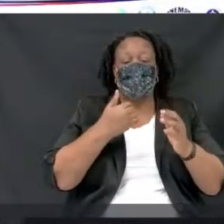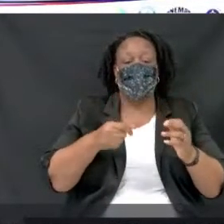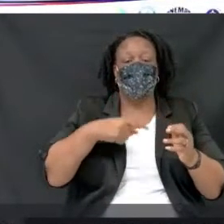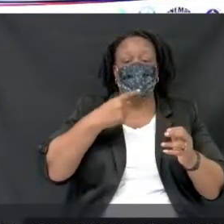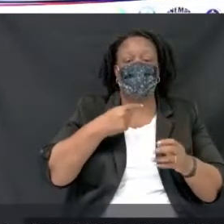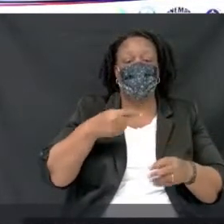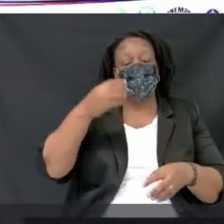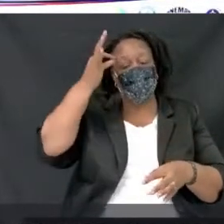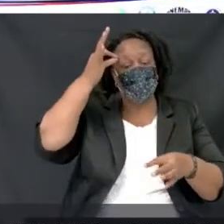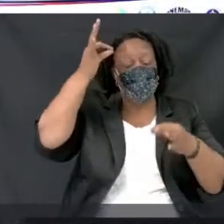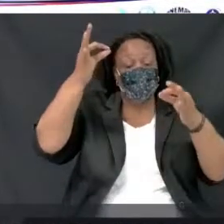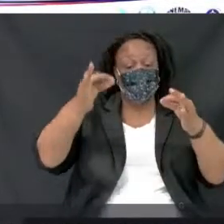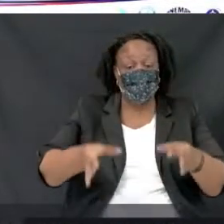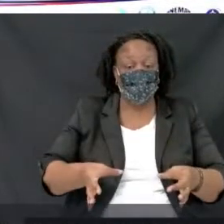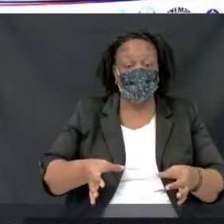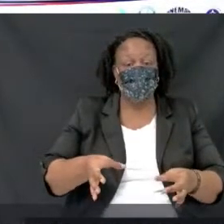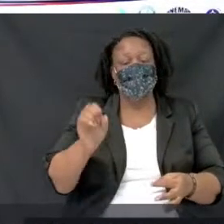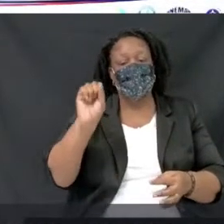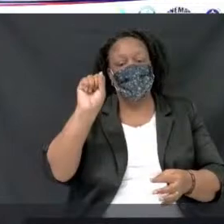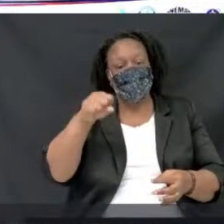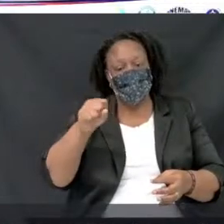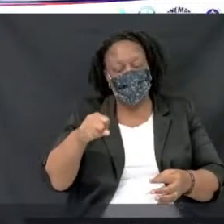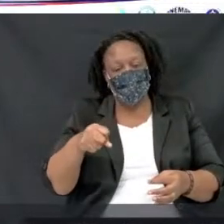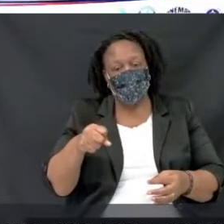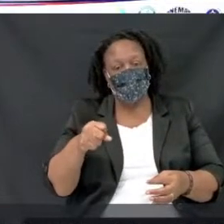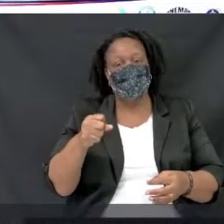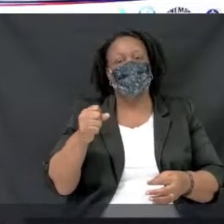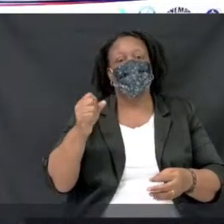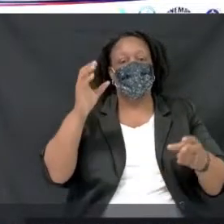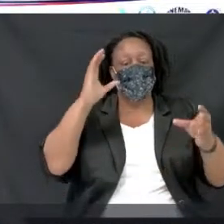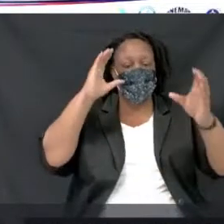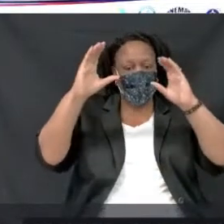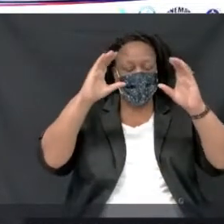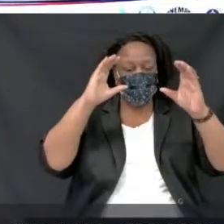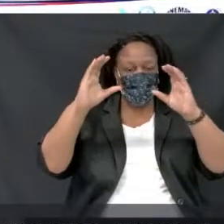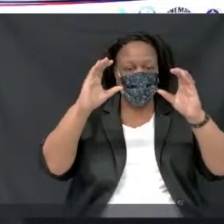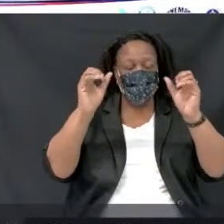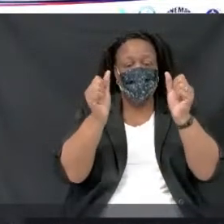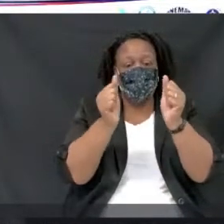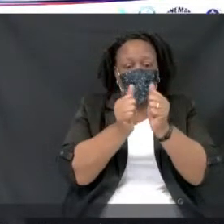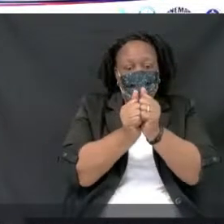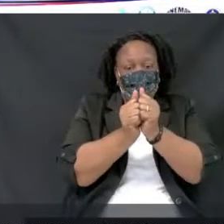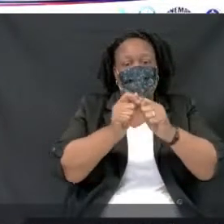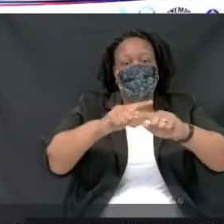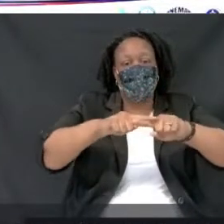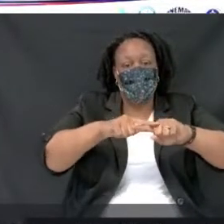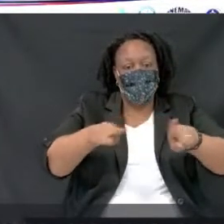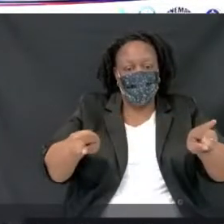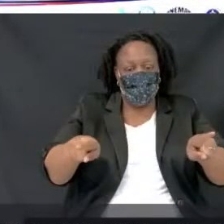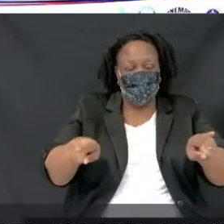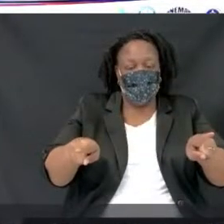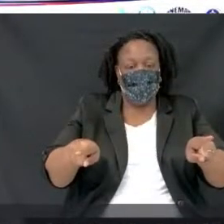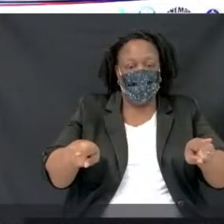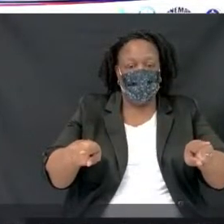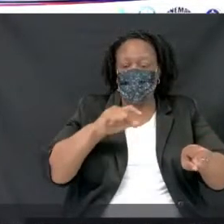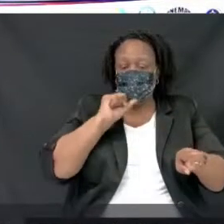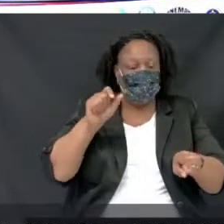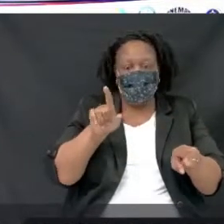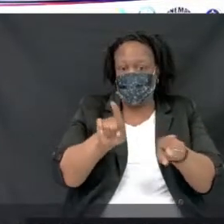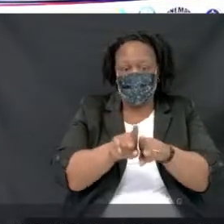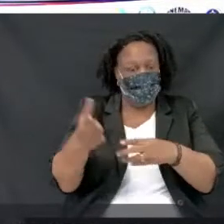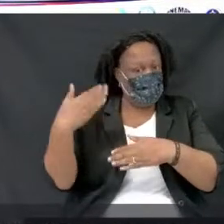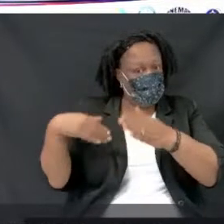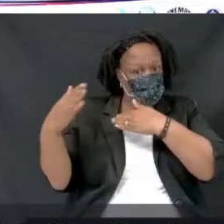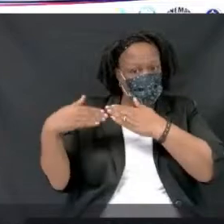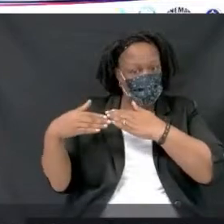proceed. So it is important for you to understand the process of approval. And the process